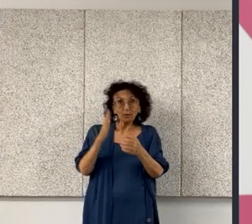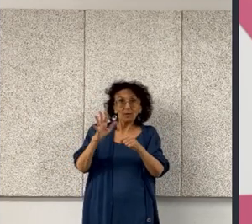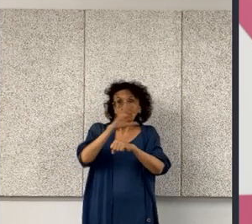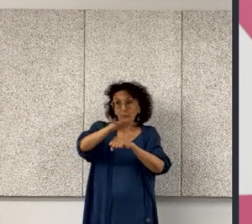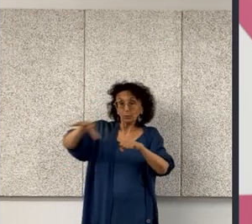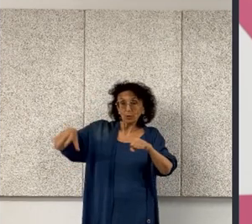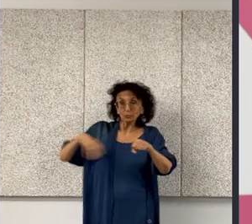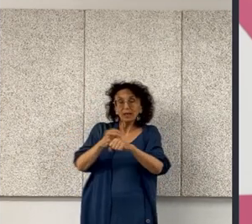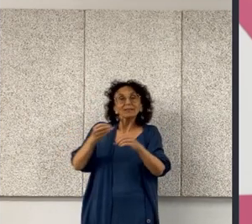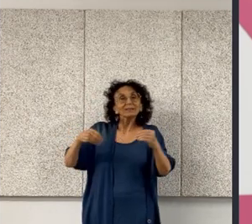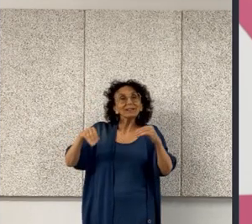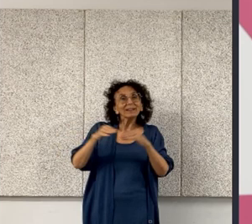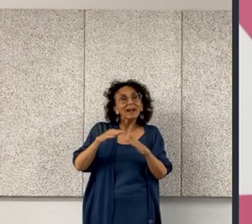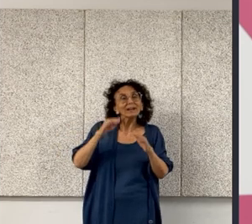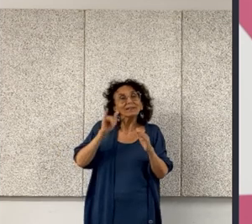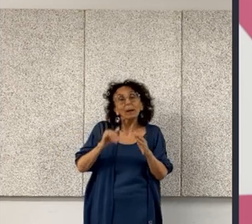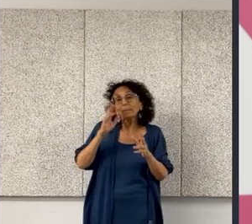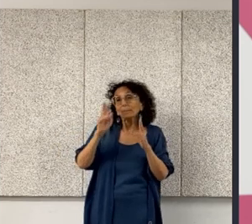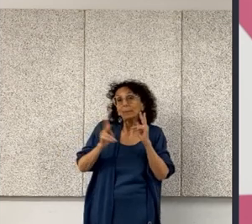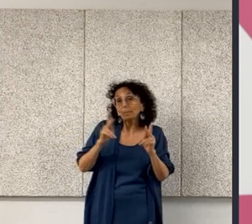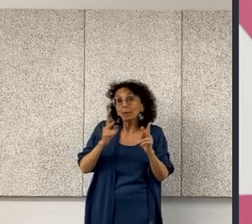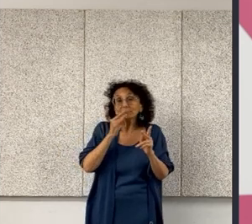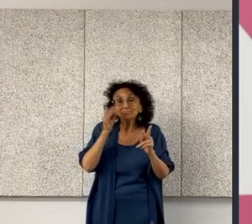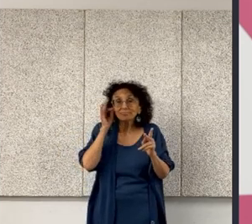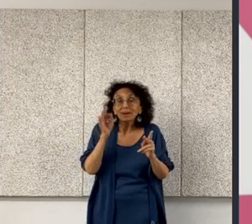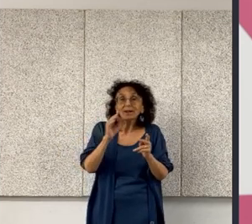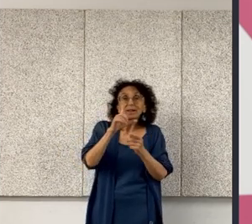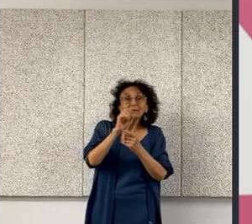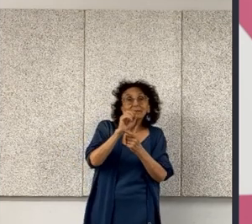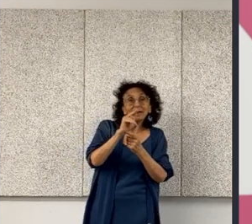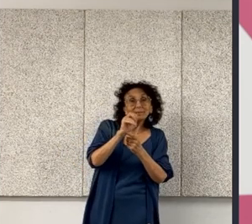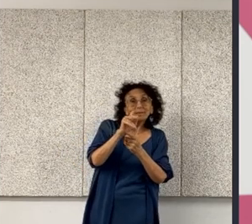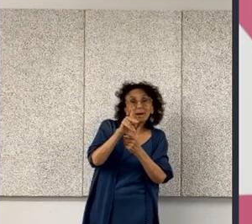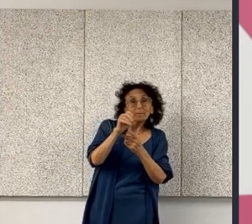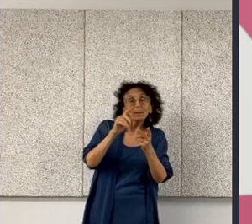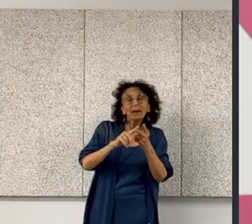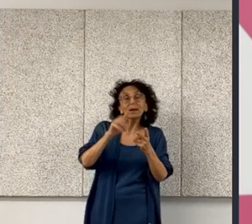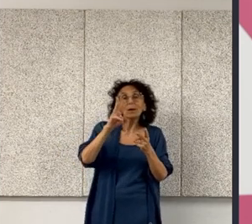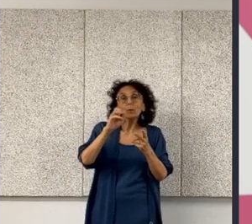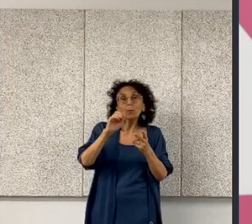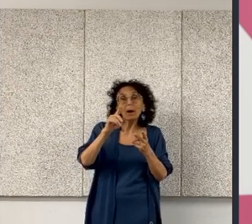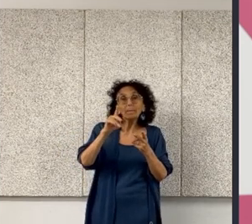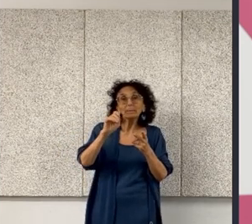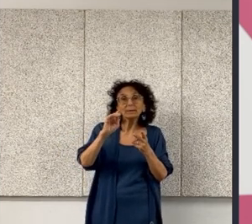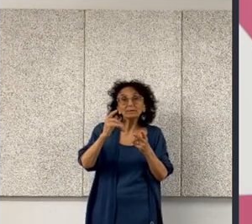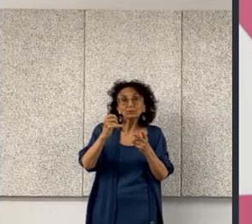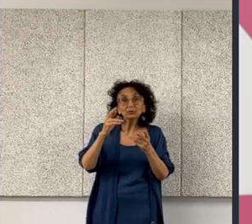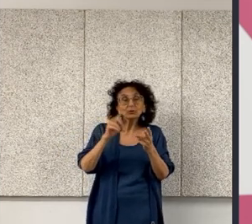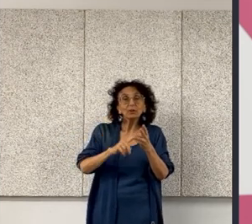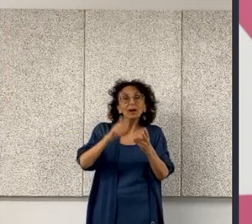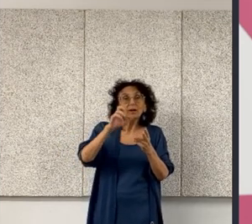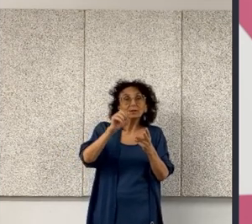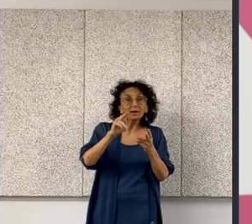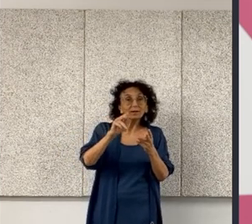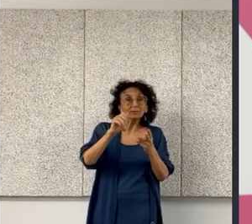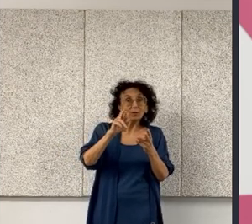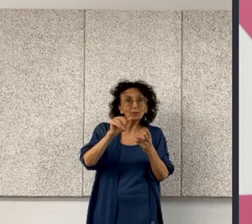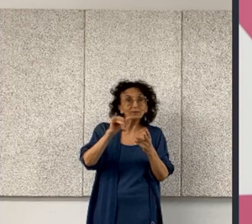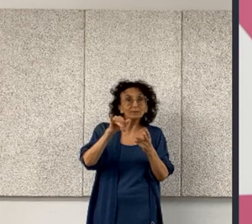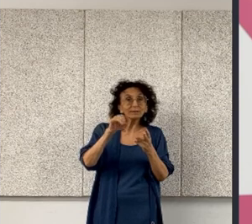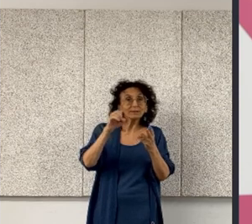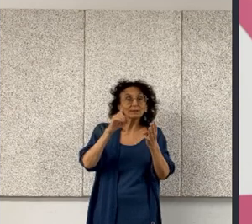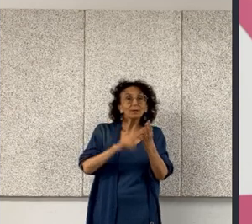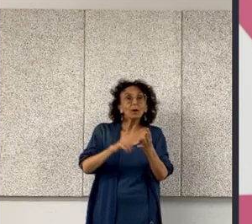unceded land of the Lenape, Wappinger, Canarsie, Rockaway, and Matinecock